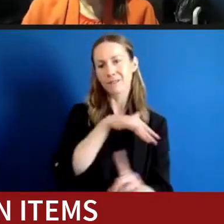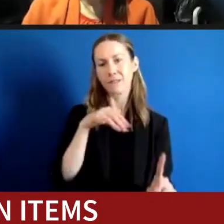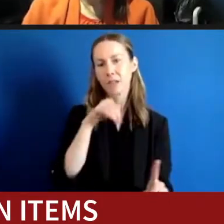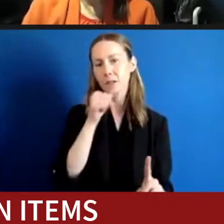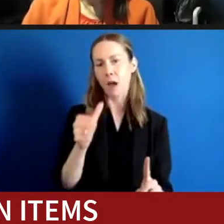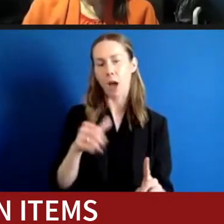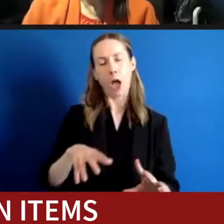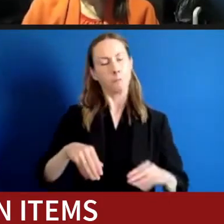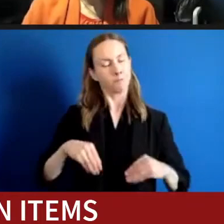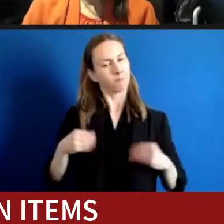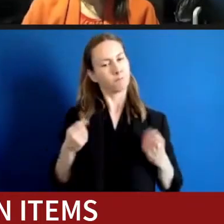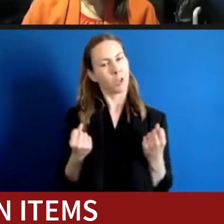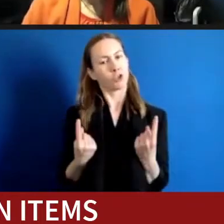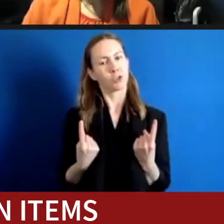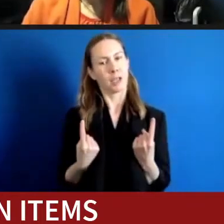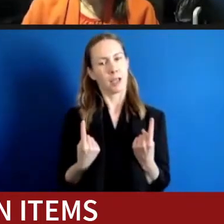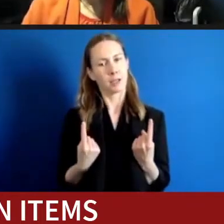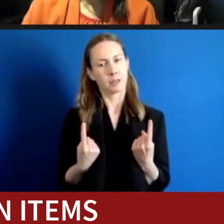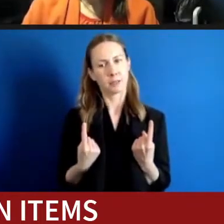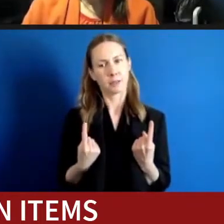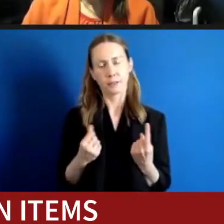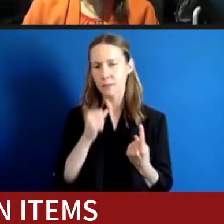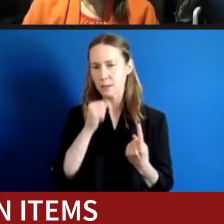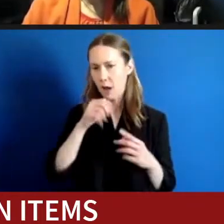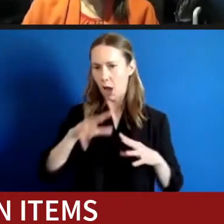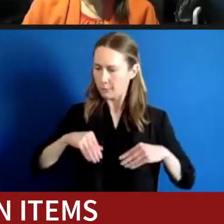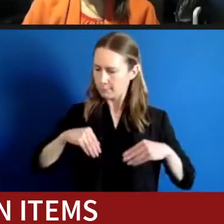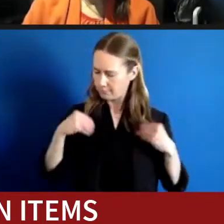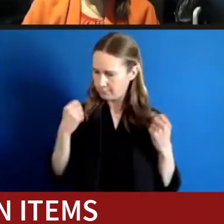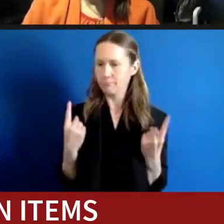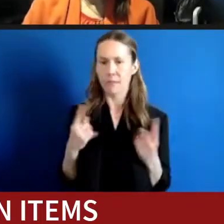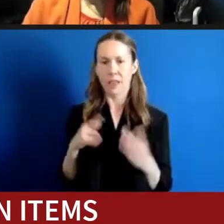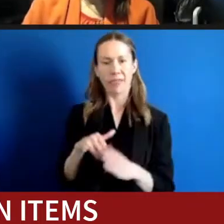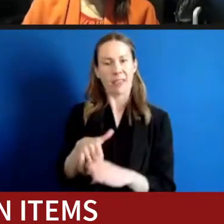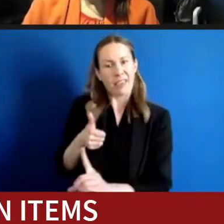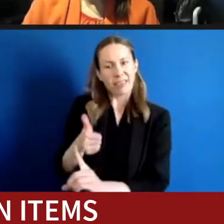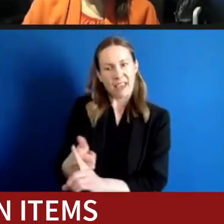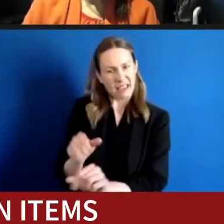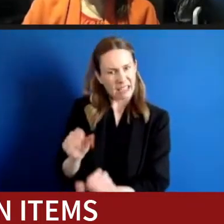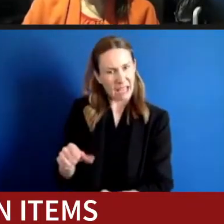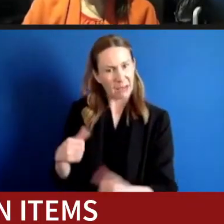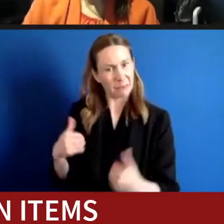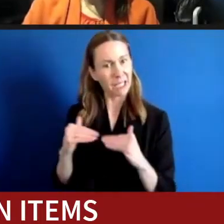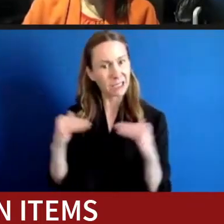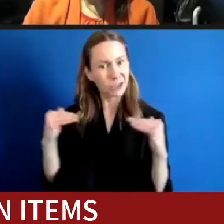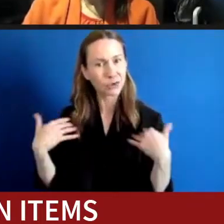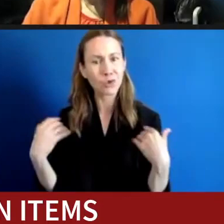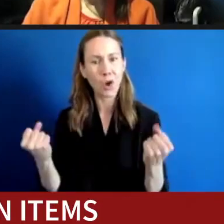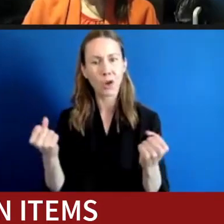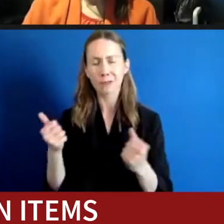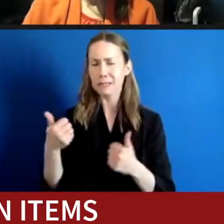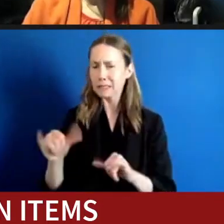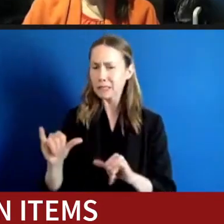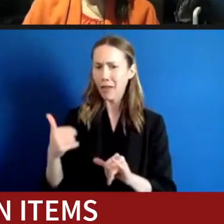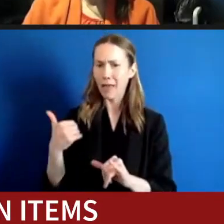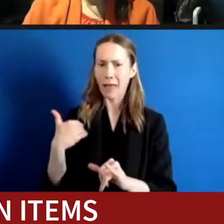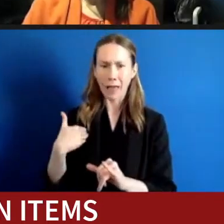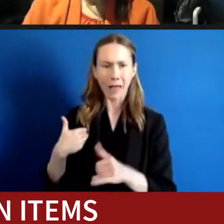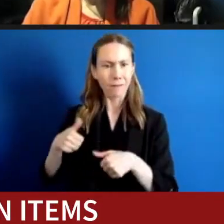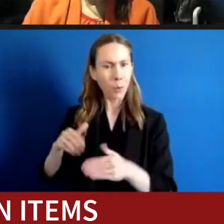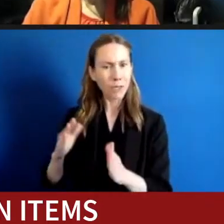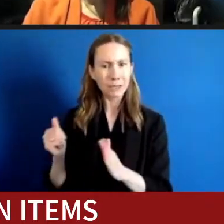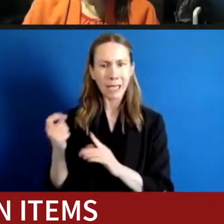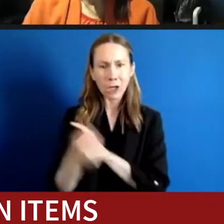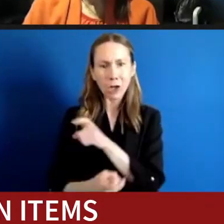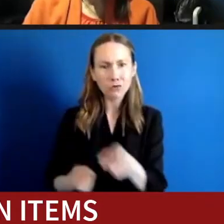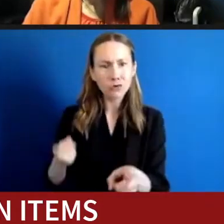understanding. It's not understanding that they can be very, very strong. They can contribute to the team